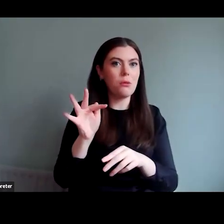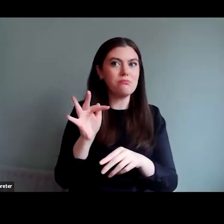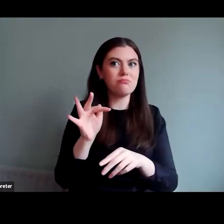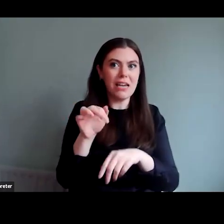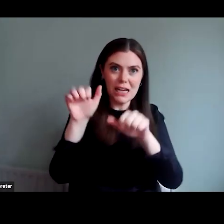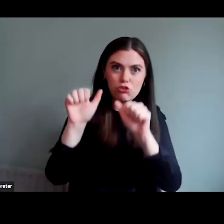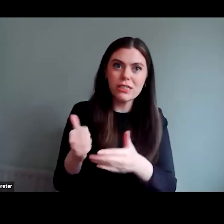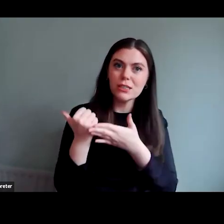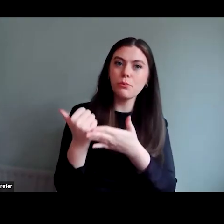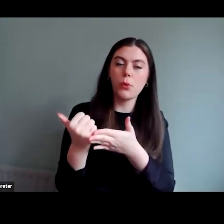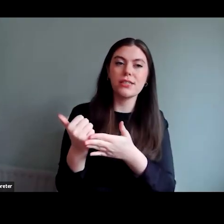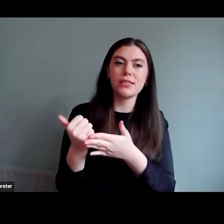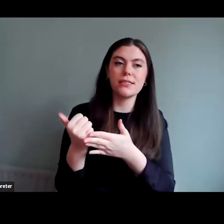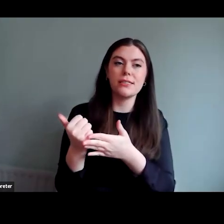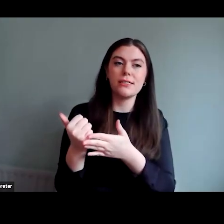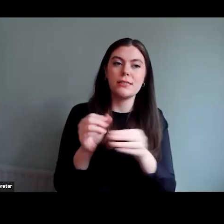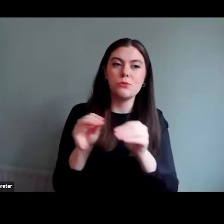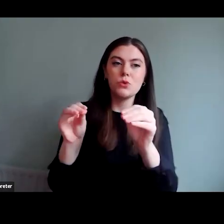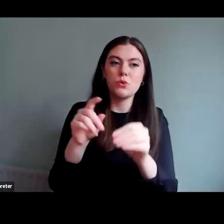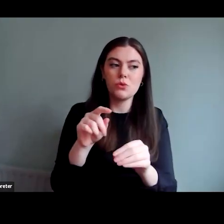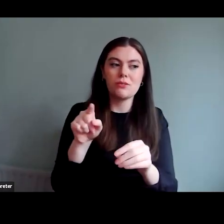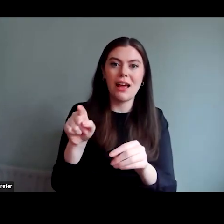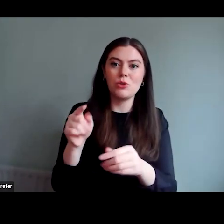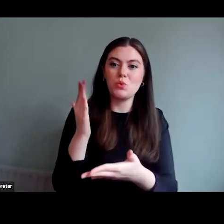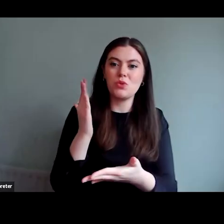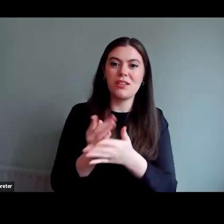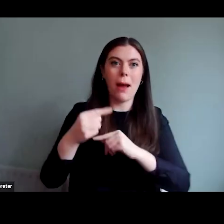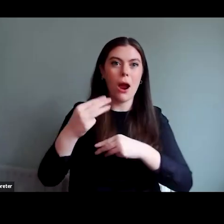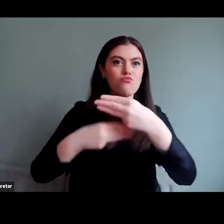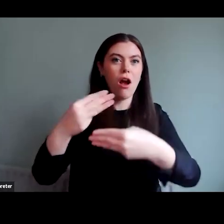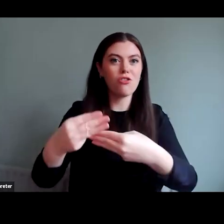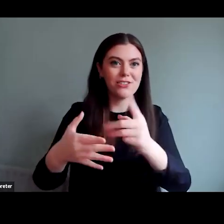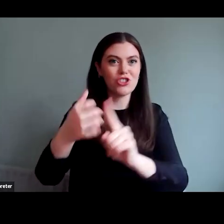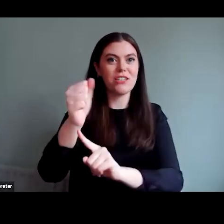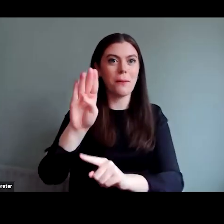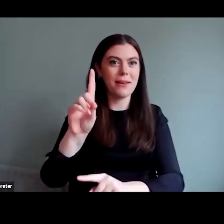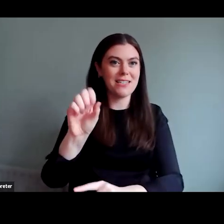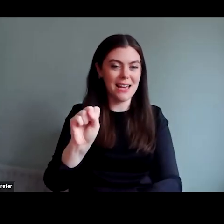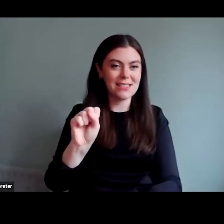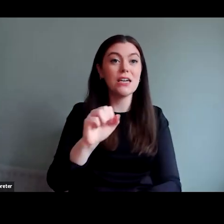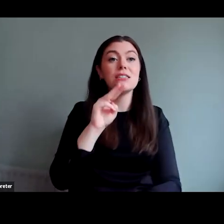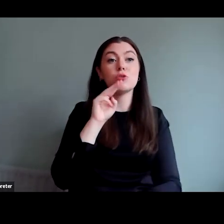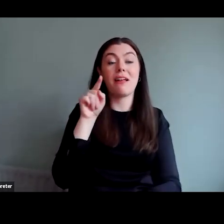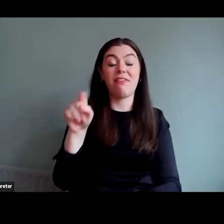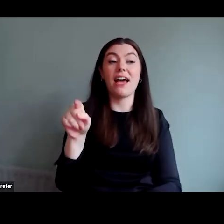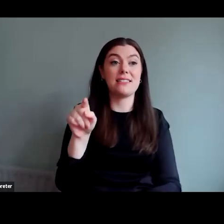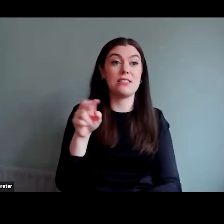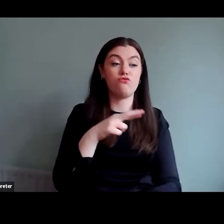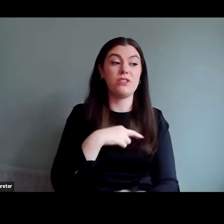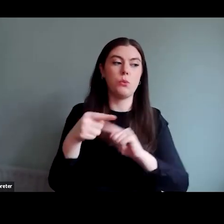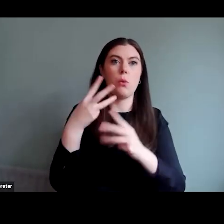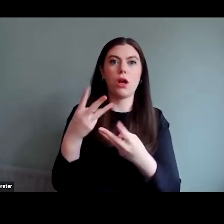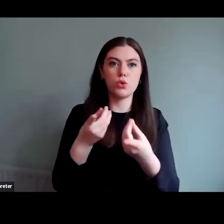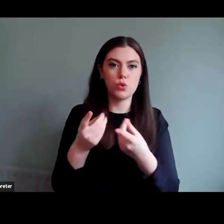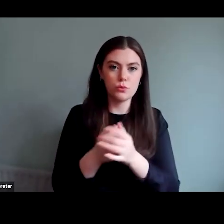to make further progress around BDS. So this really was something that we wanted to do. We